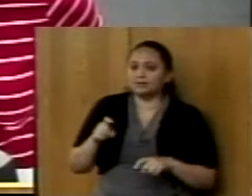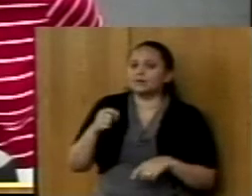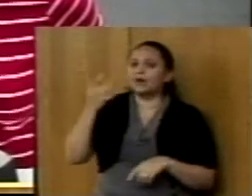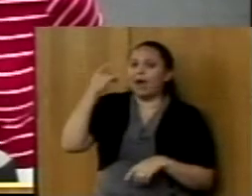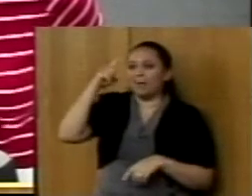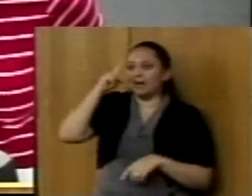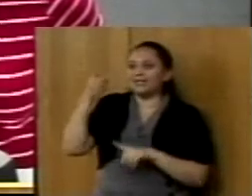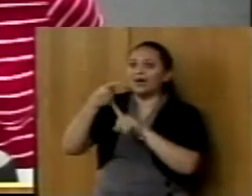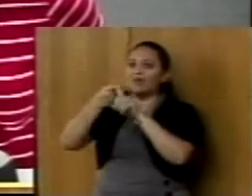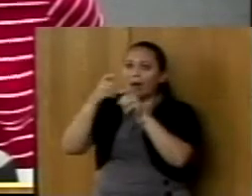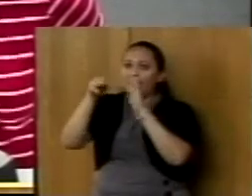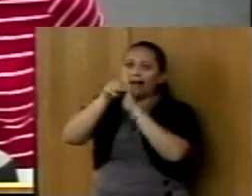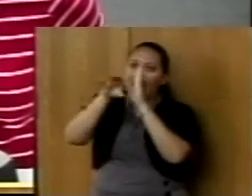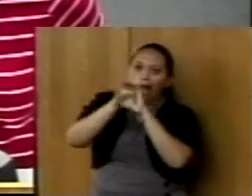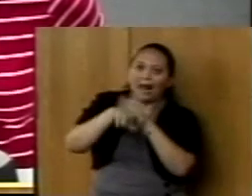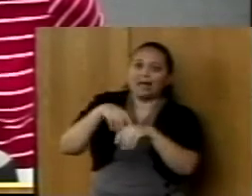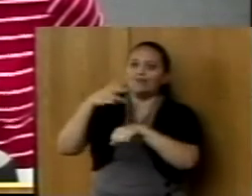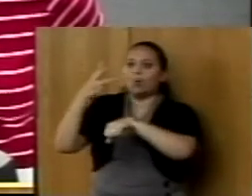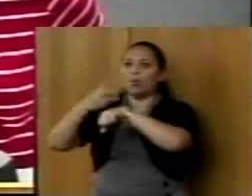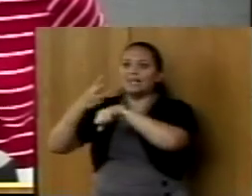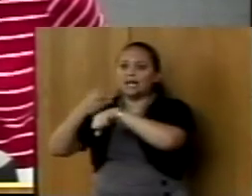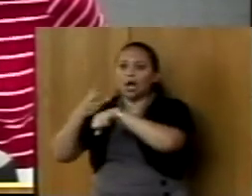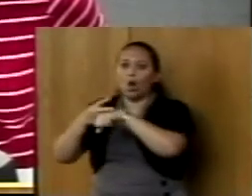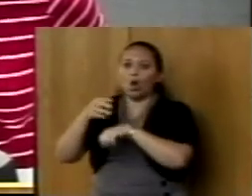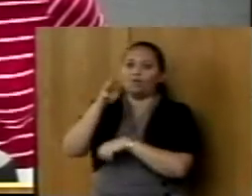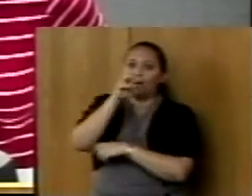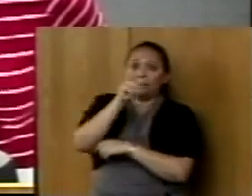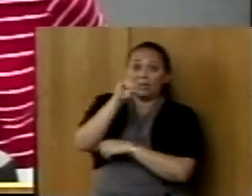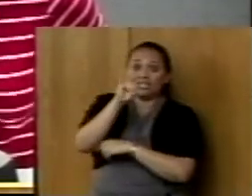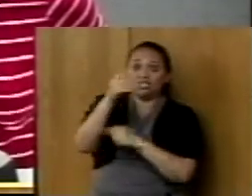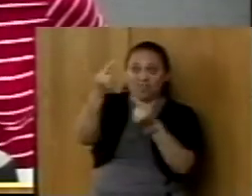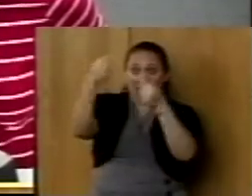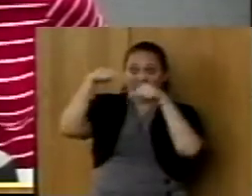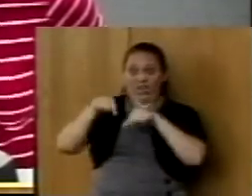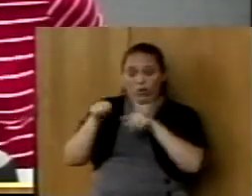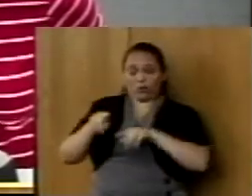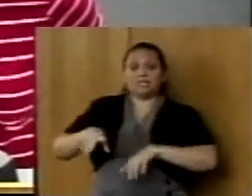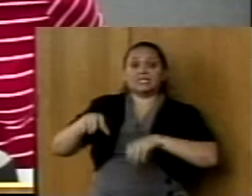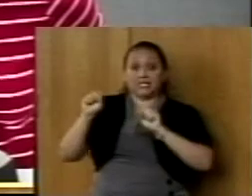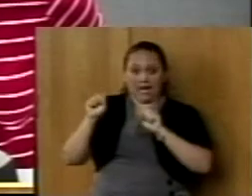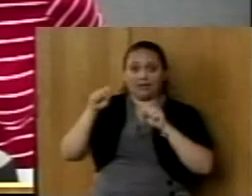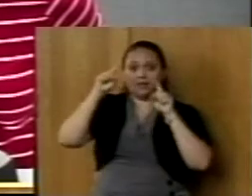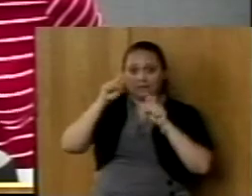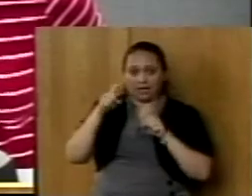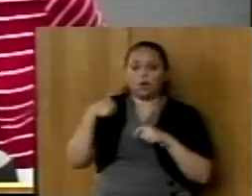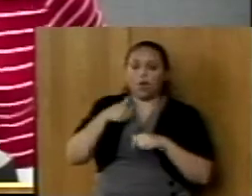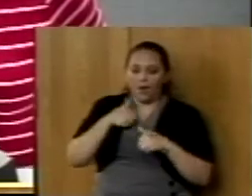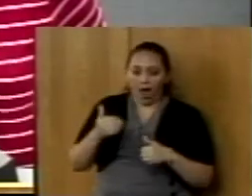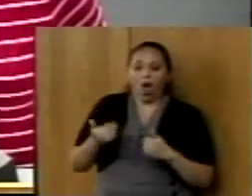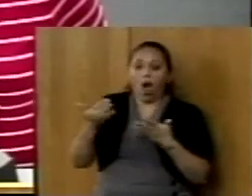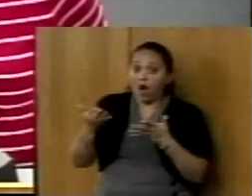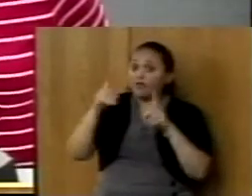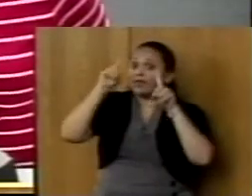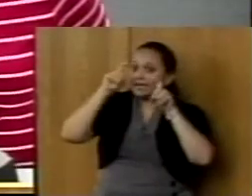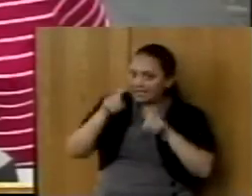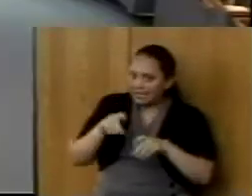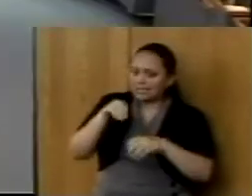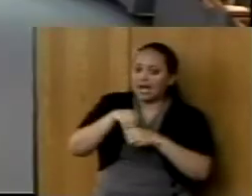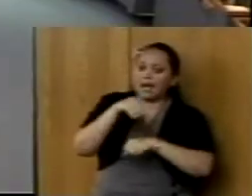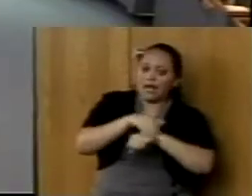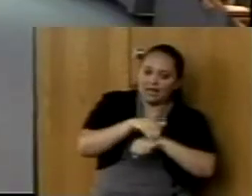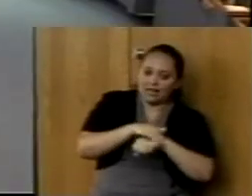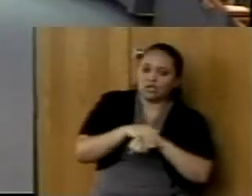from McAllen, they're coming from Weslaco, they're coming from Mission to take the test. And we do offer it in English and Spanish. So then, Ms. Alford, but